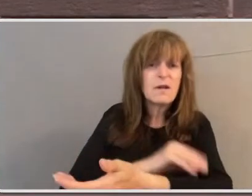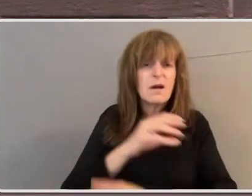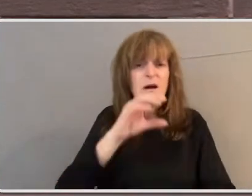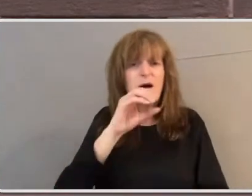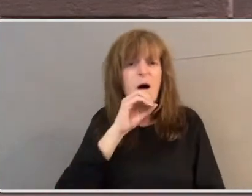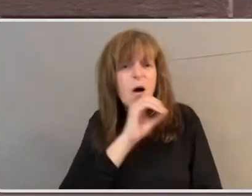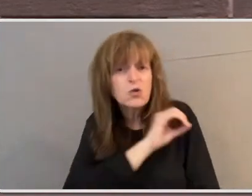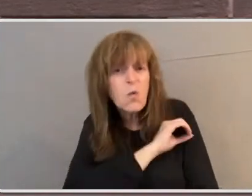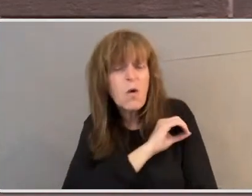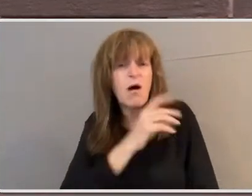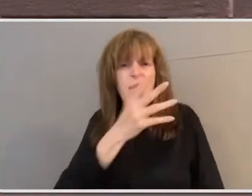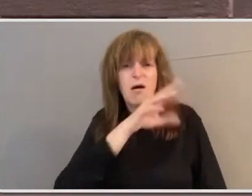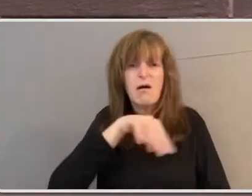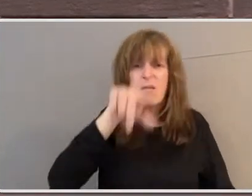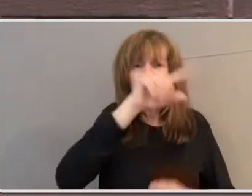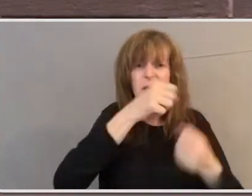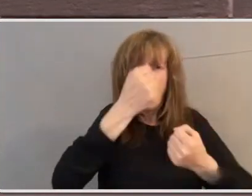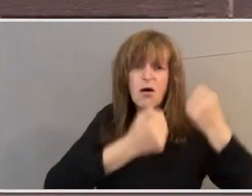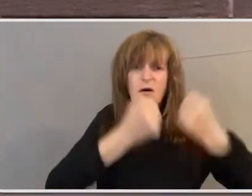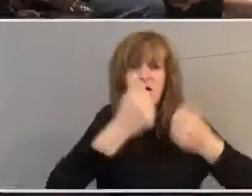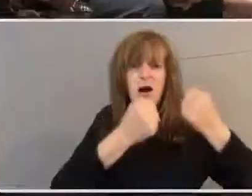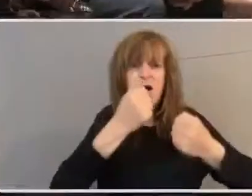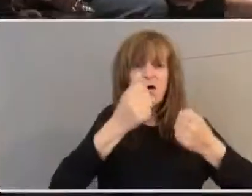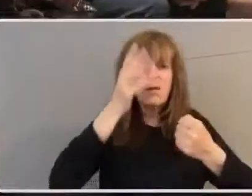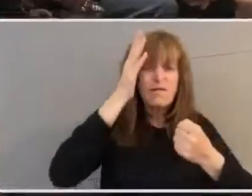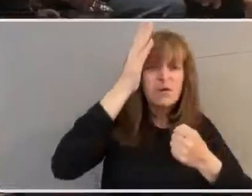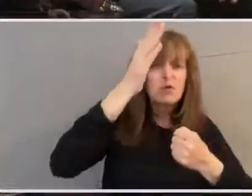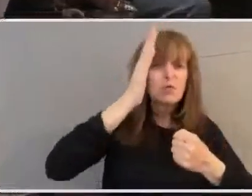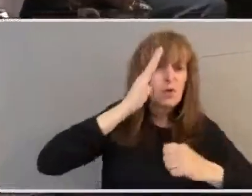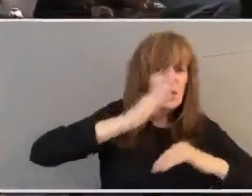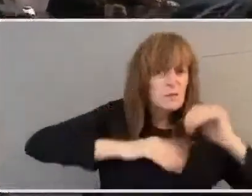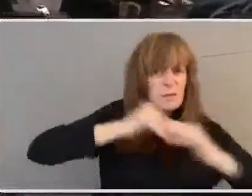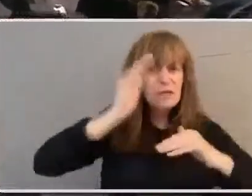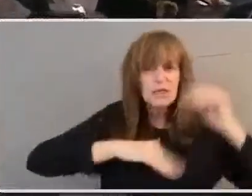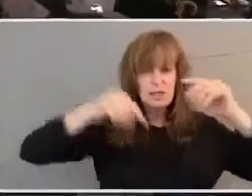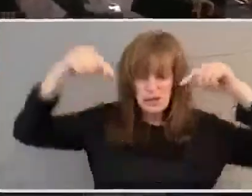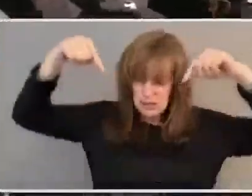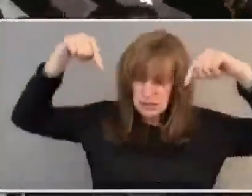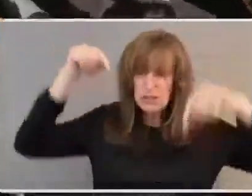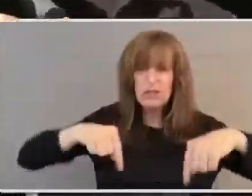built right here in Ontario from start to finish.